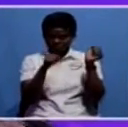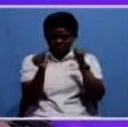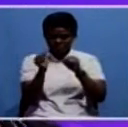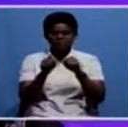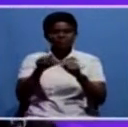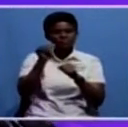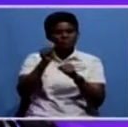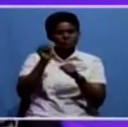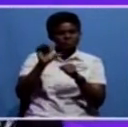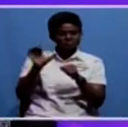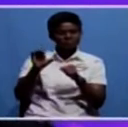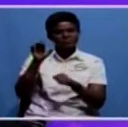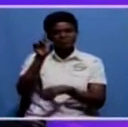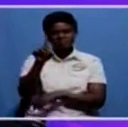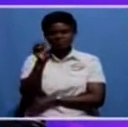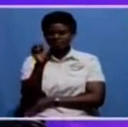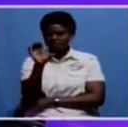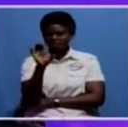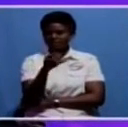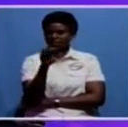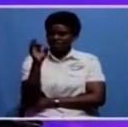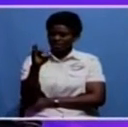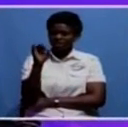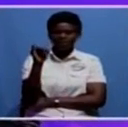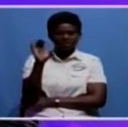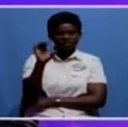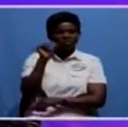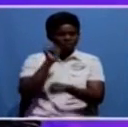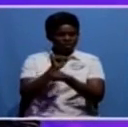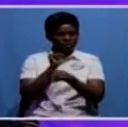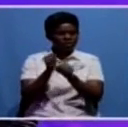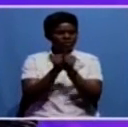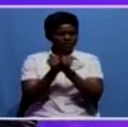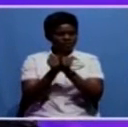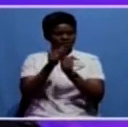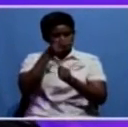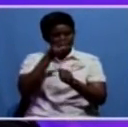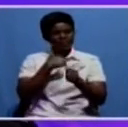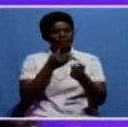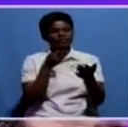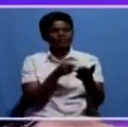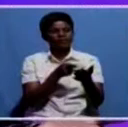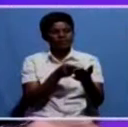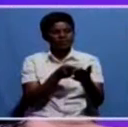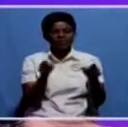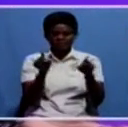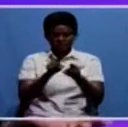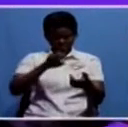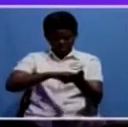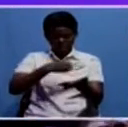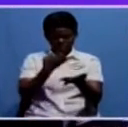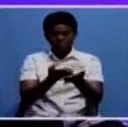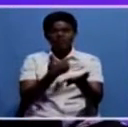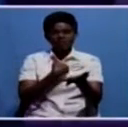the SEC, the Drug Enforcement, and the FIC, will work together and say, here there was corruption. And we have had evidence. We